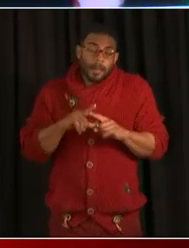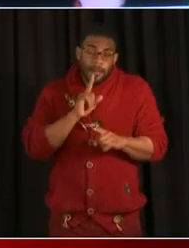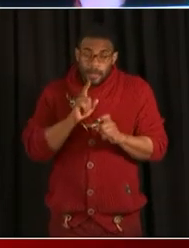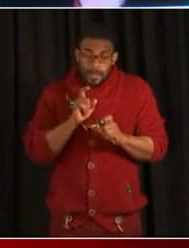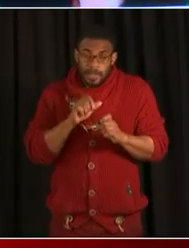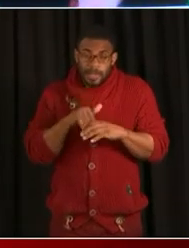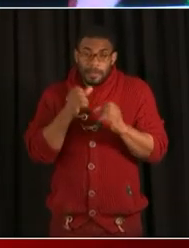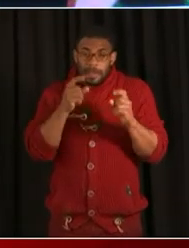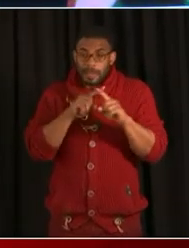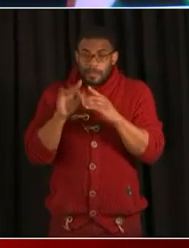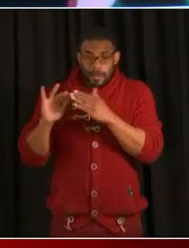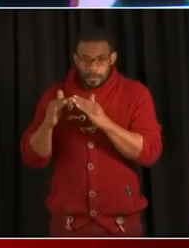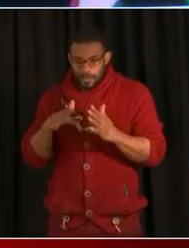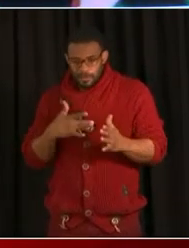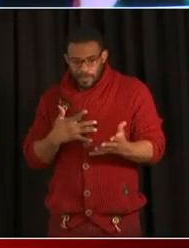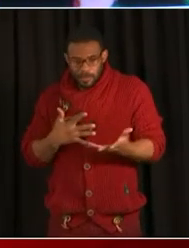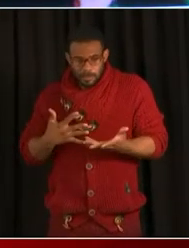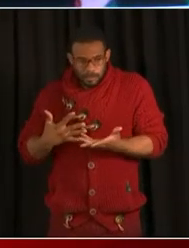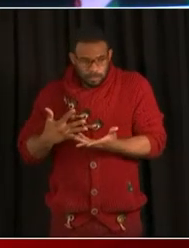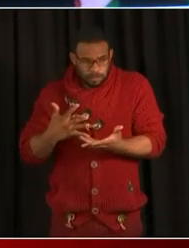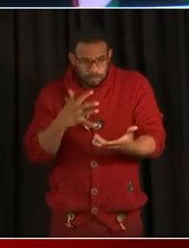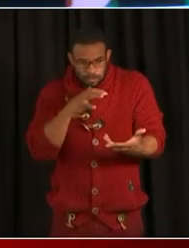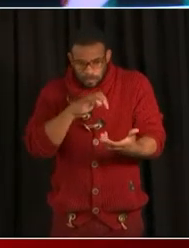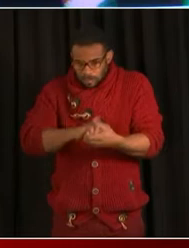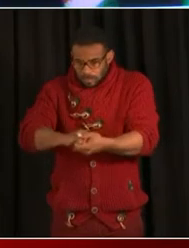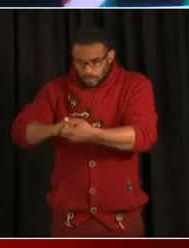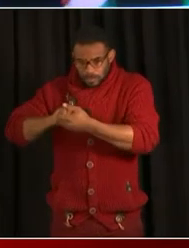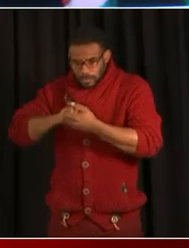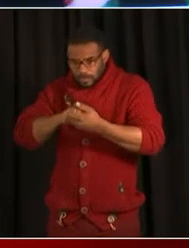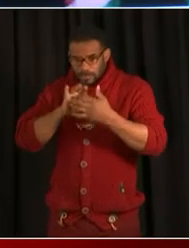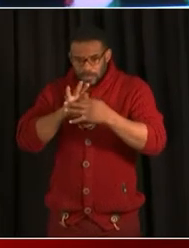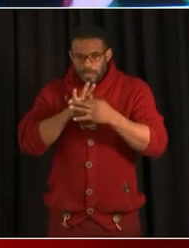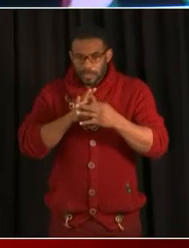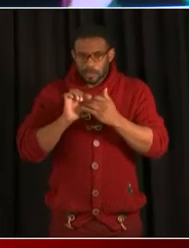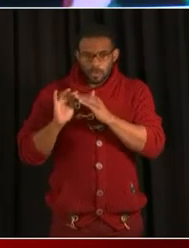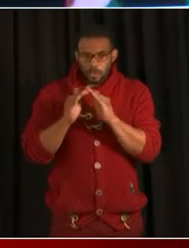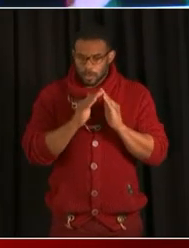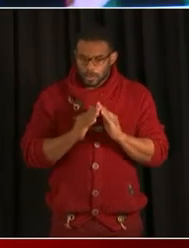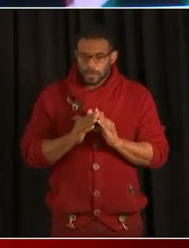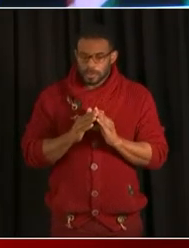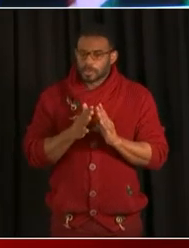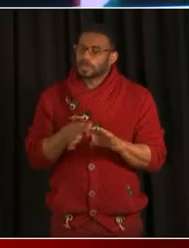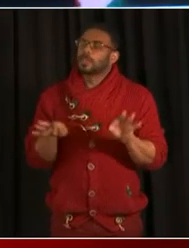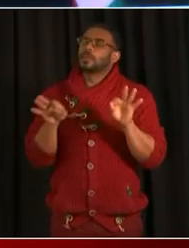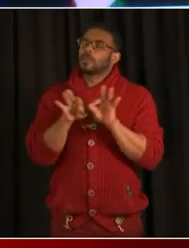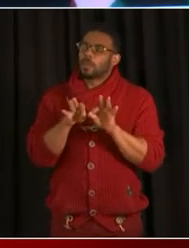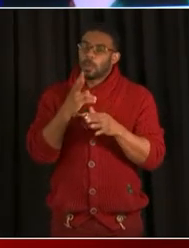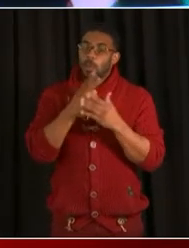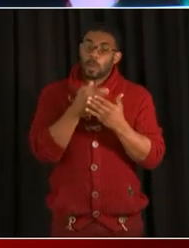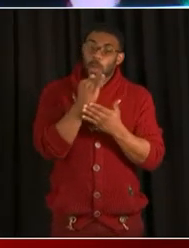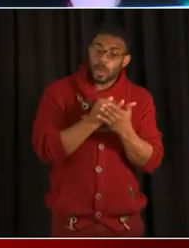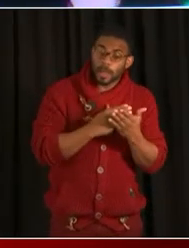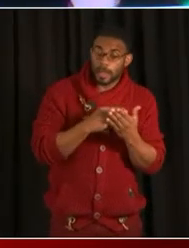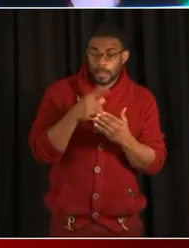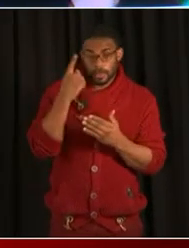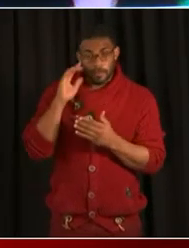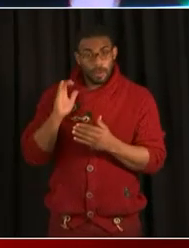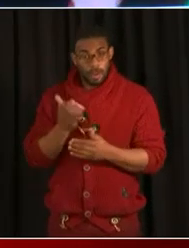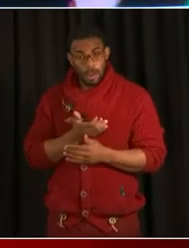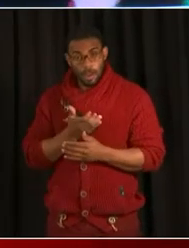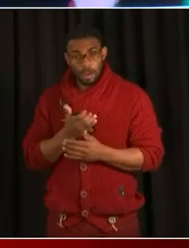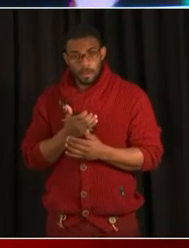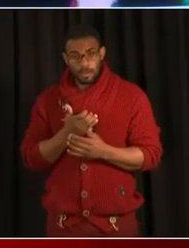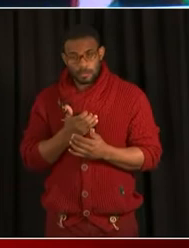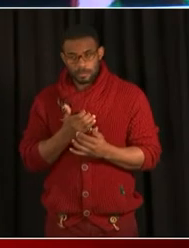ability to be in many neighborhoods and to feel that sense of connection to our community is vital, both artistically and in terms of